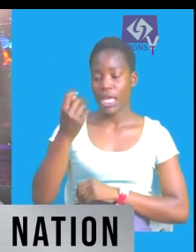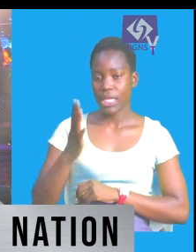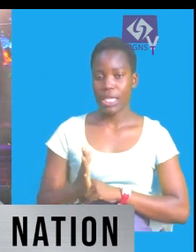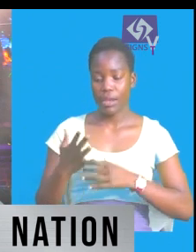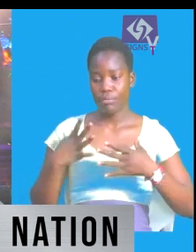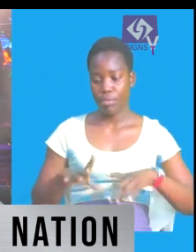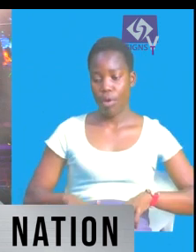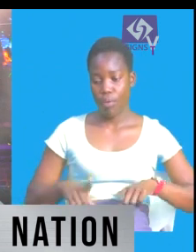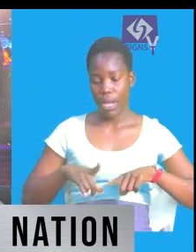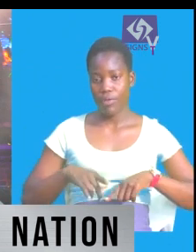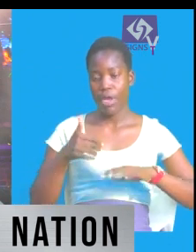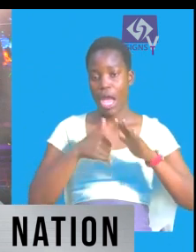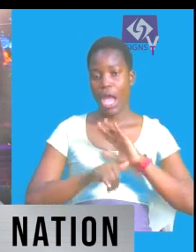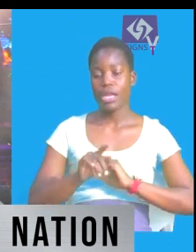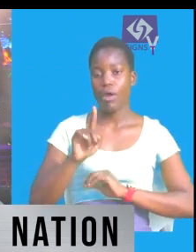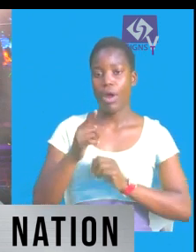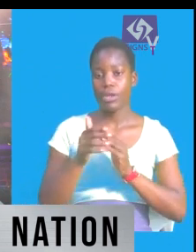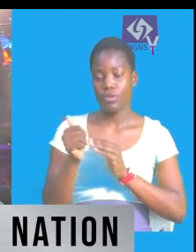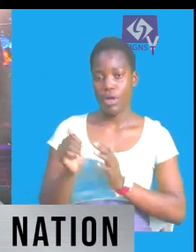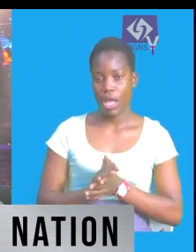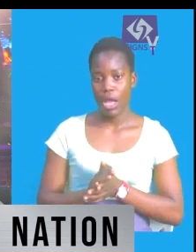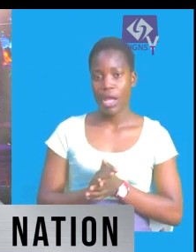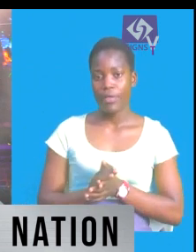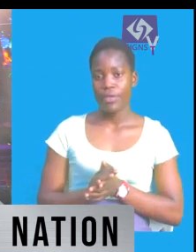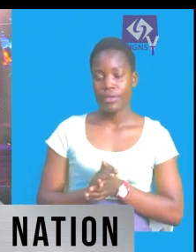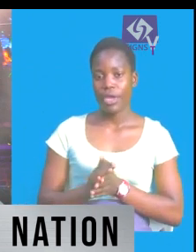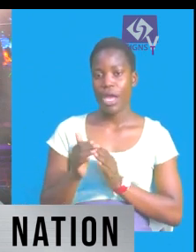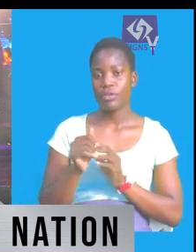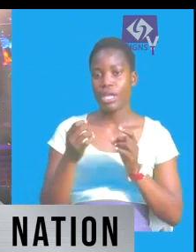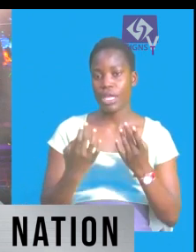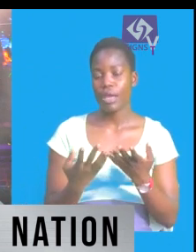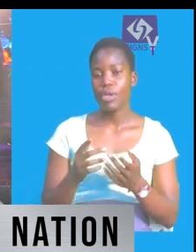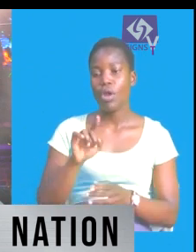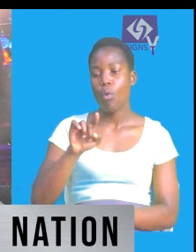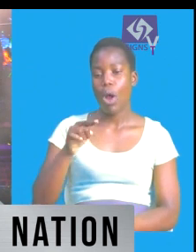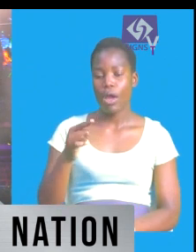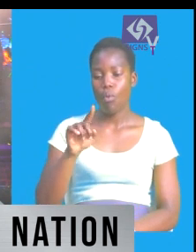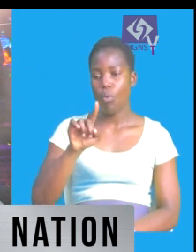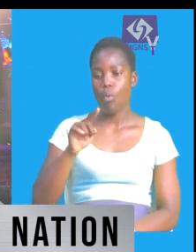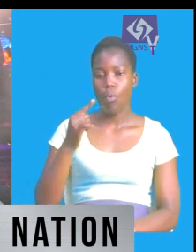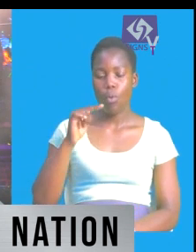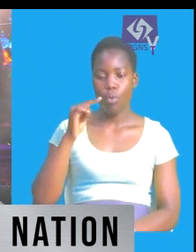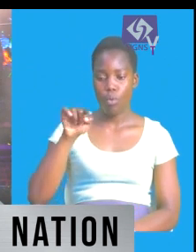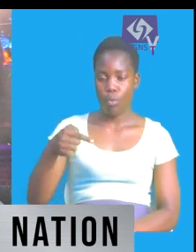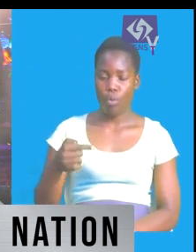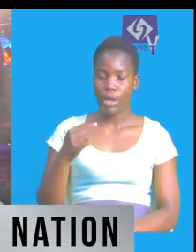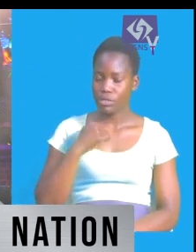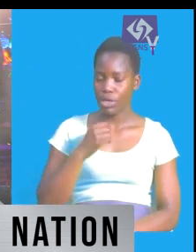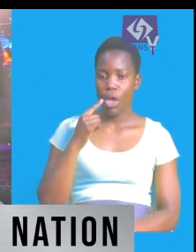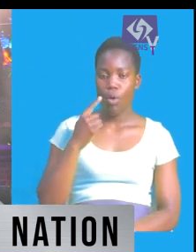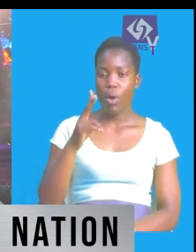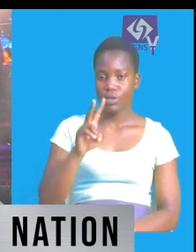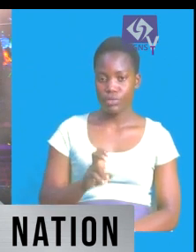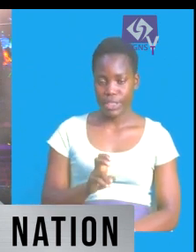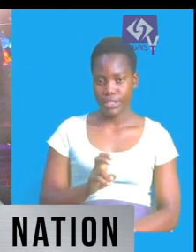under $1 a day. Dollar yenyewe ni 120 or 1 something there, and we survive under that